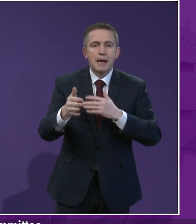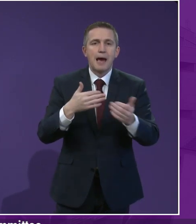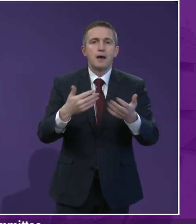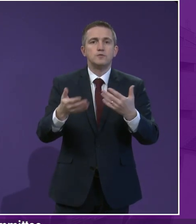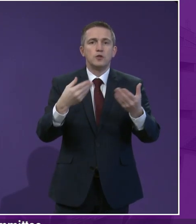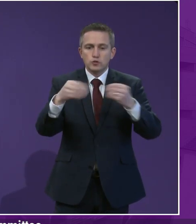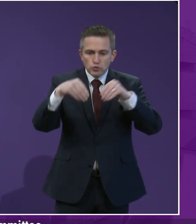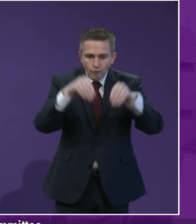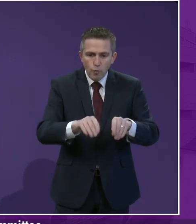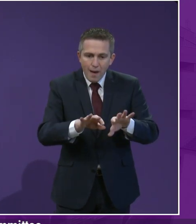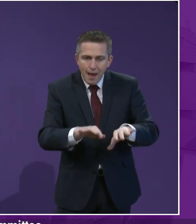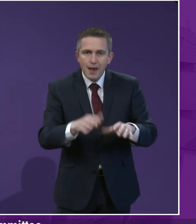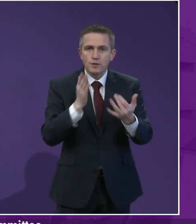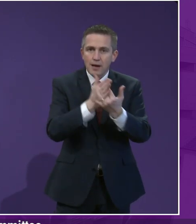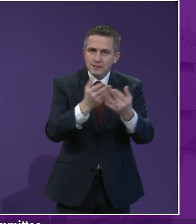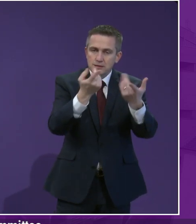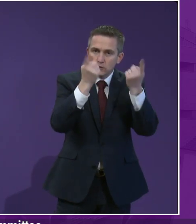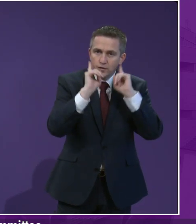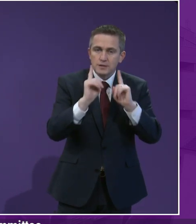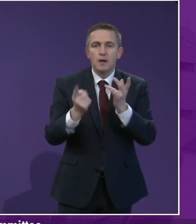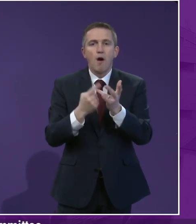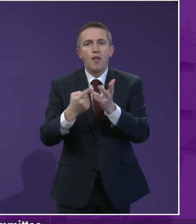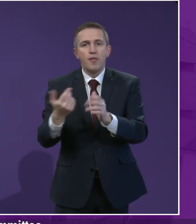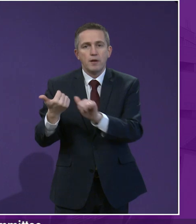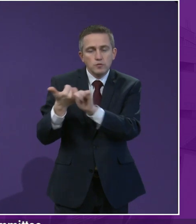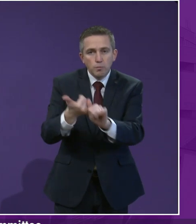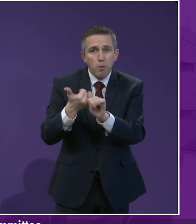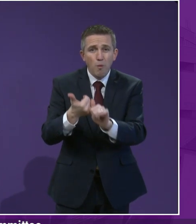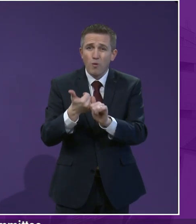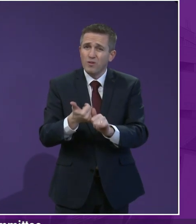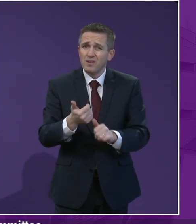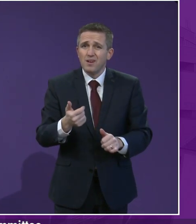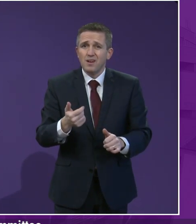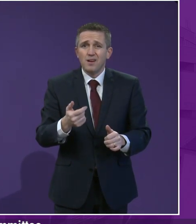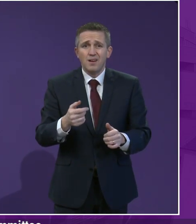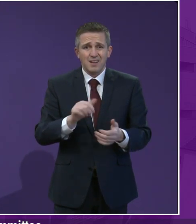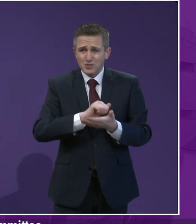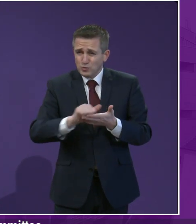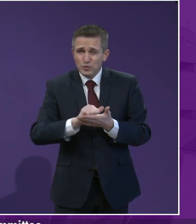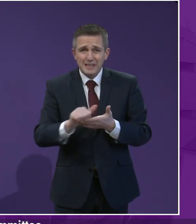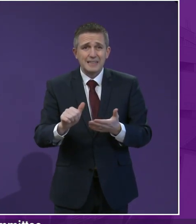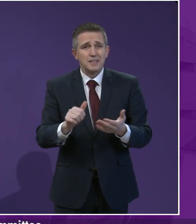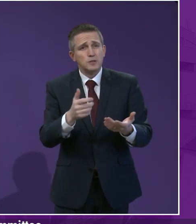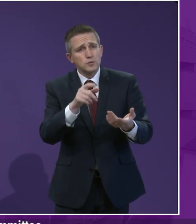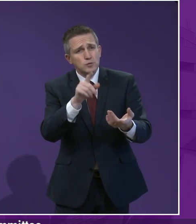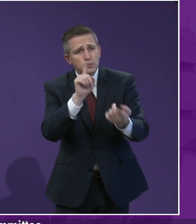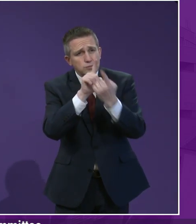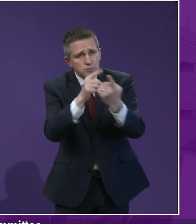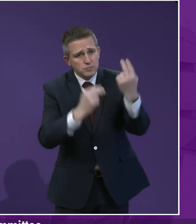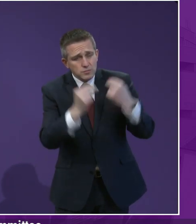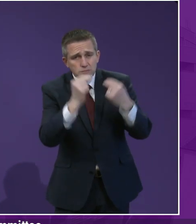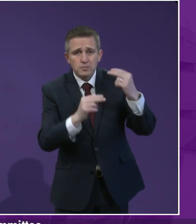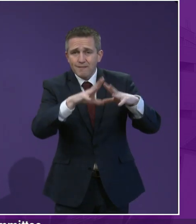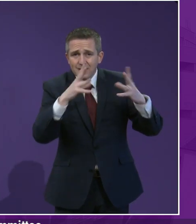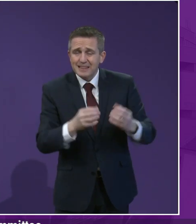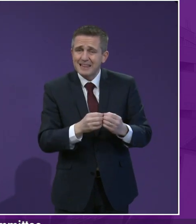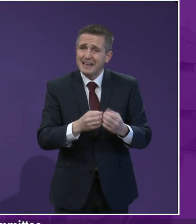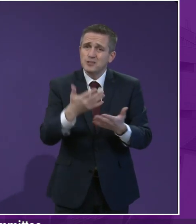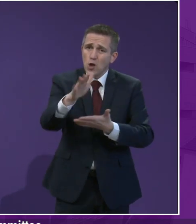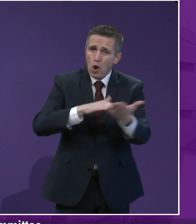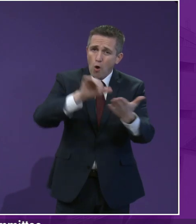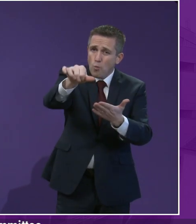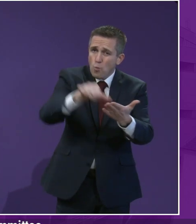can create a lot of anxiety at the beginning of the semester when you don't have any support in place at all. And this can be everything